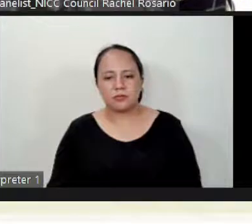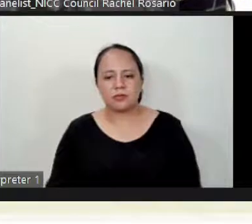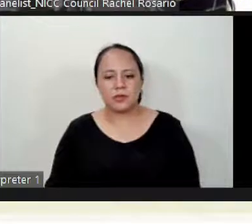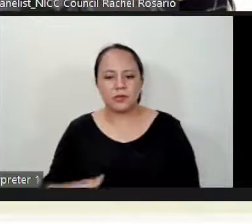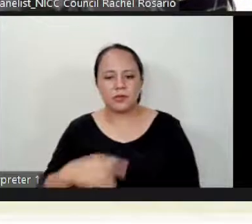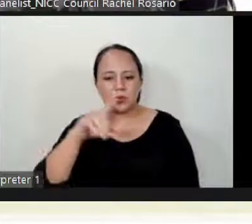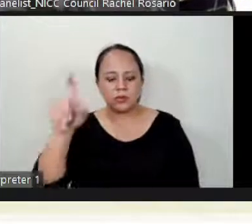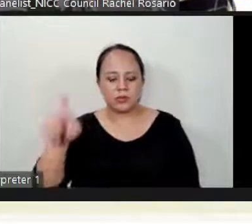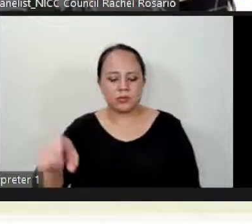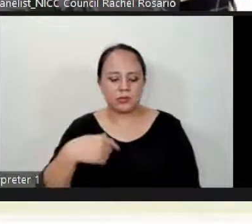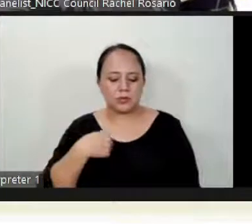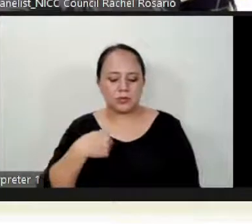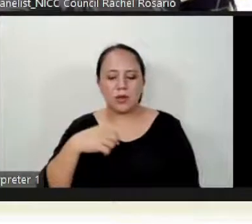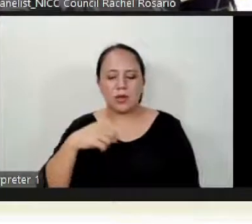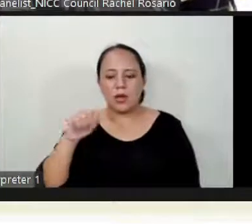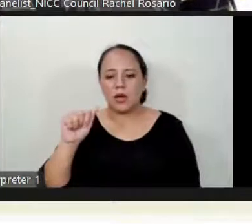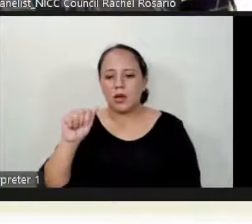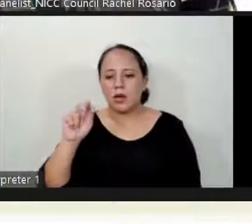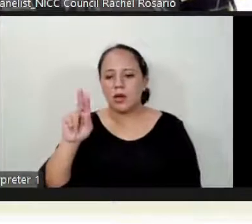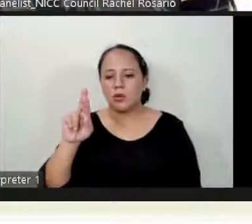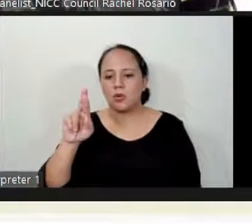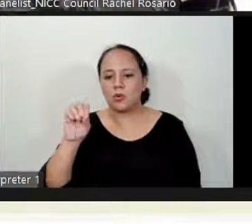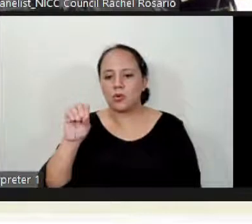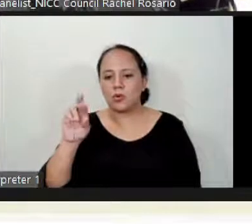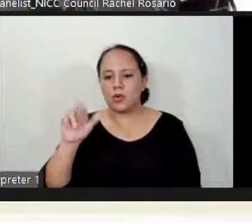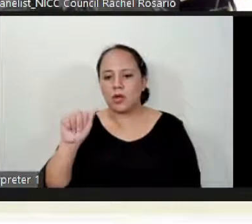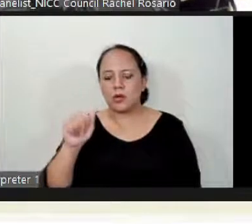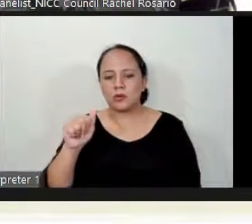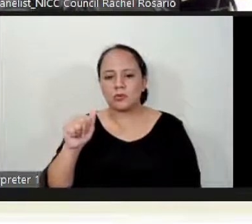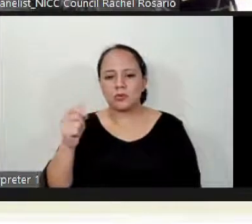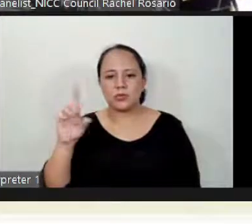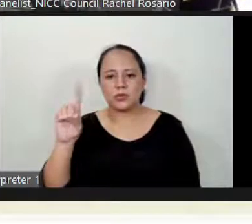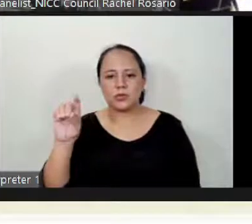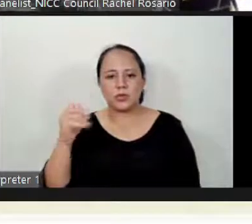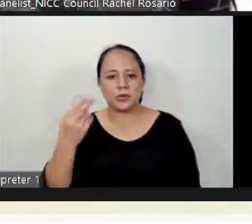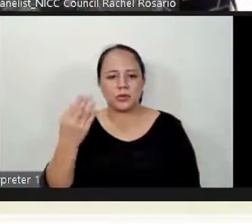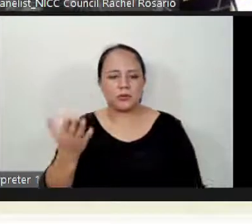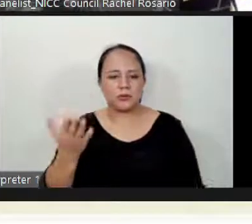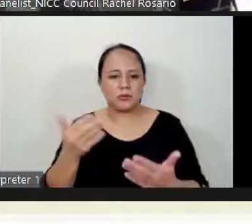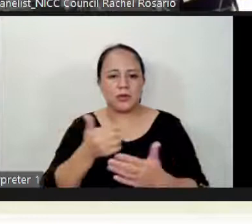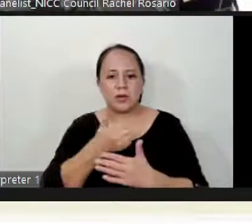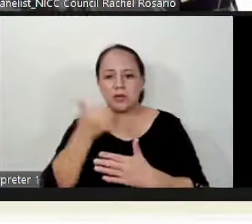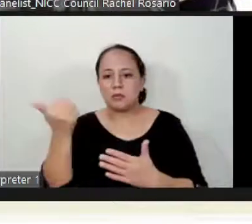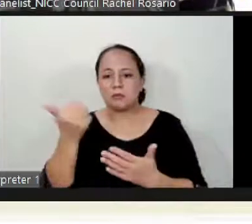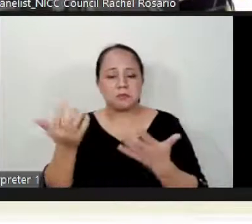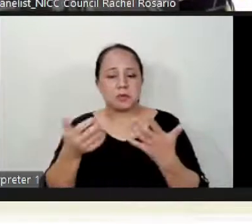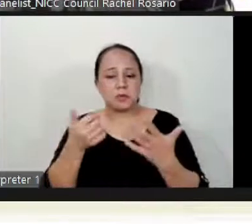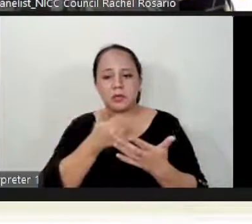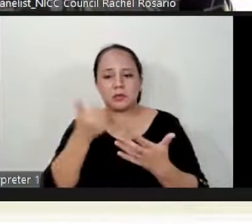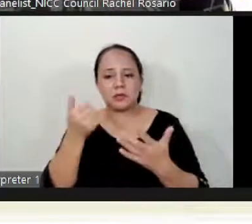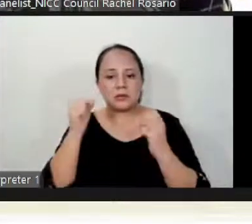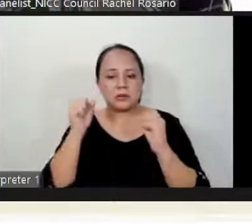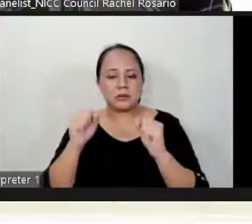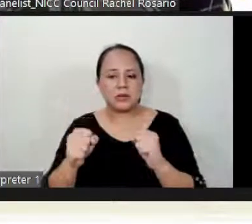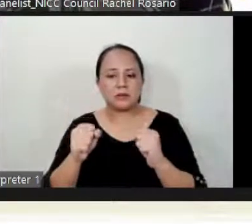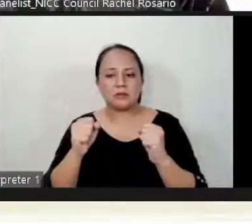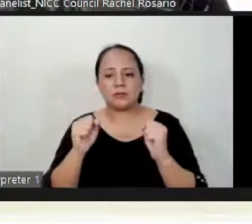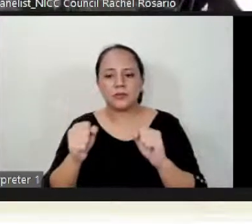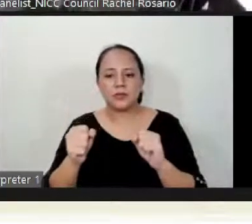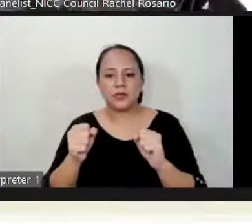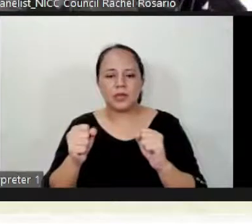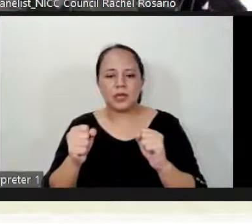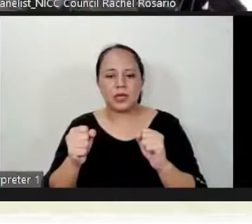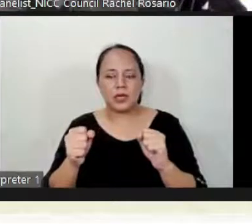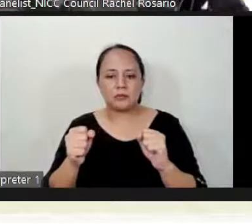from Aurora Campita. While this was addressed to DOH, maybe the others can also chime